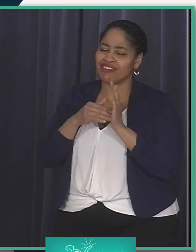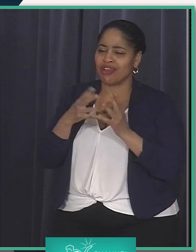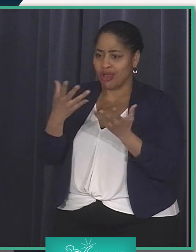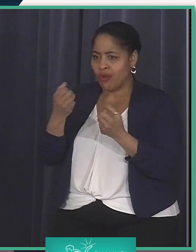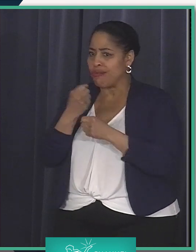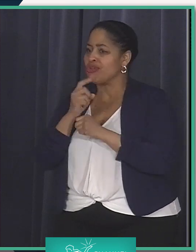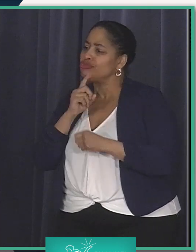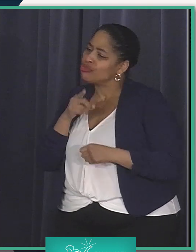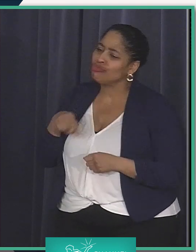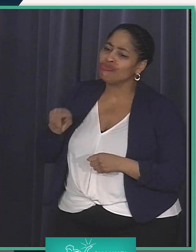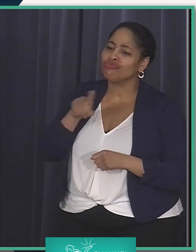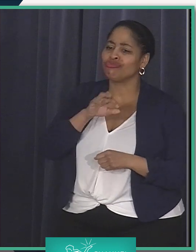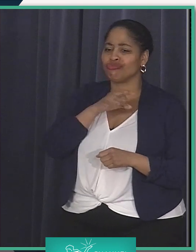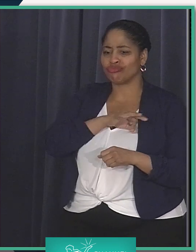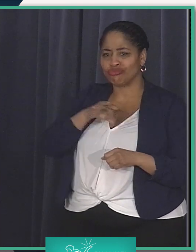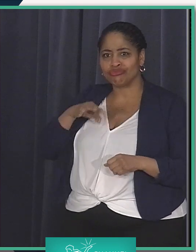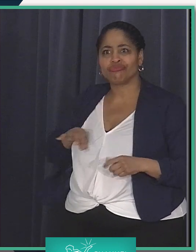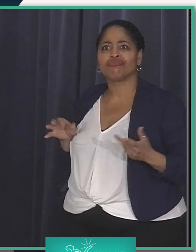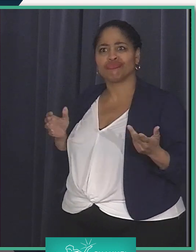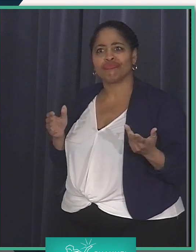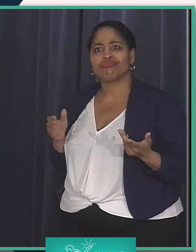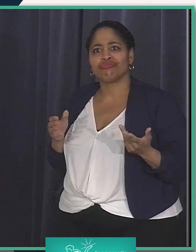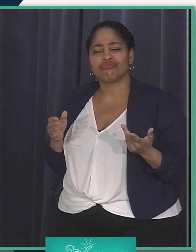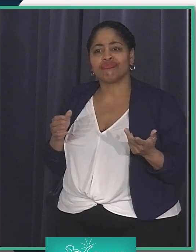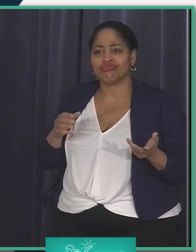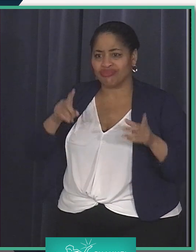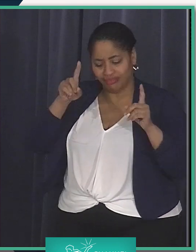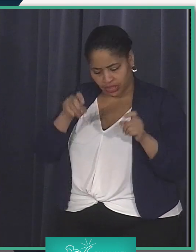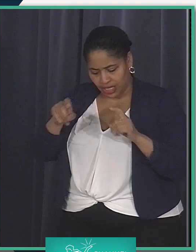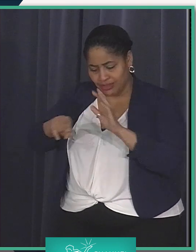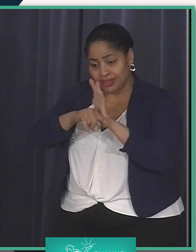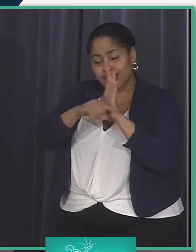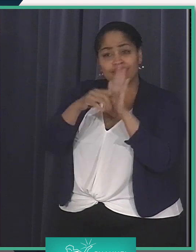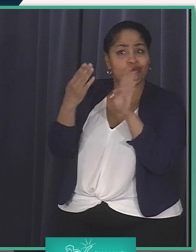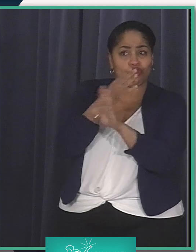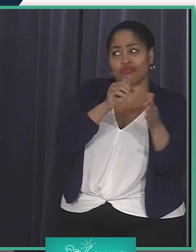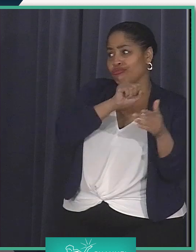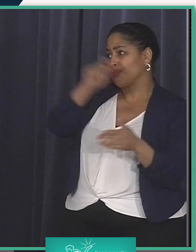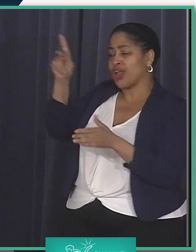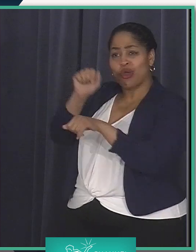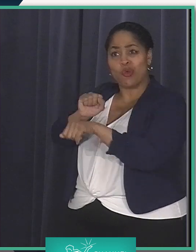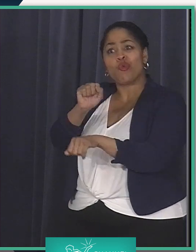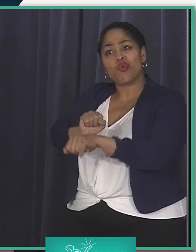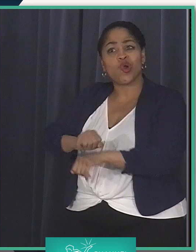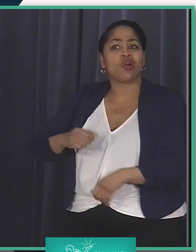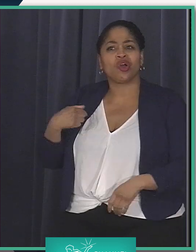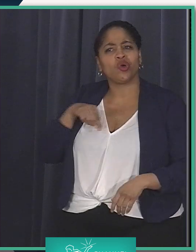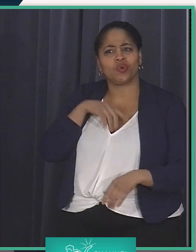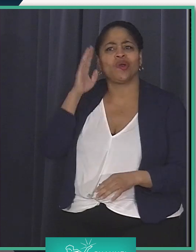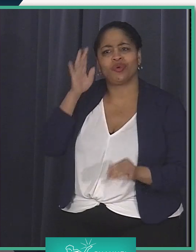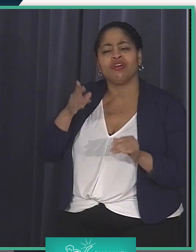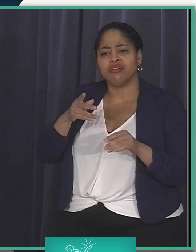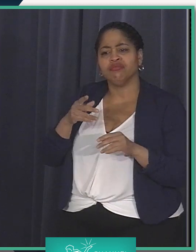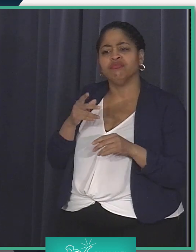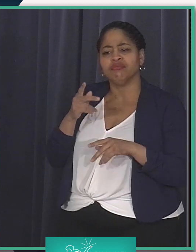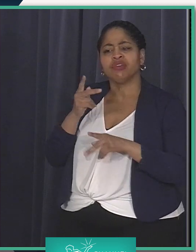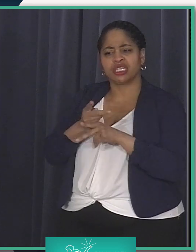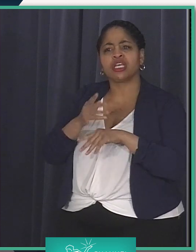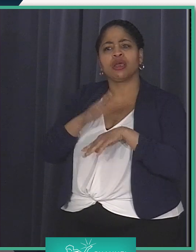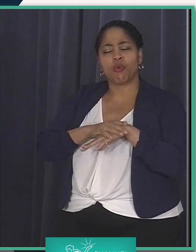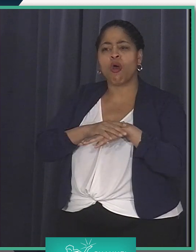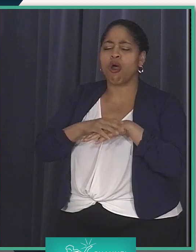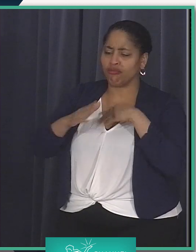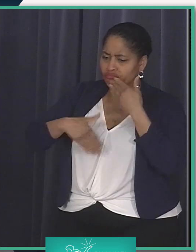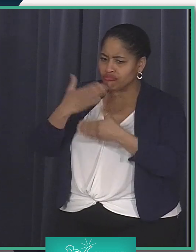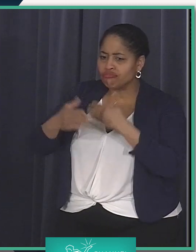sure that all their employees are tested negative before they go back to work. And we will keep ramping it up, and if we need to